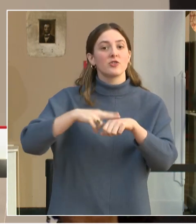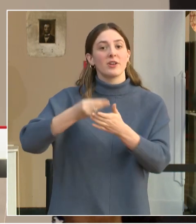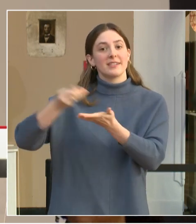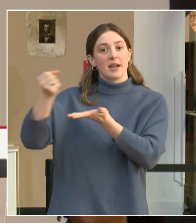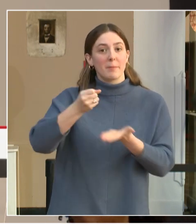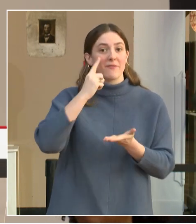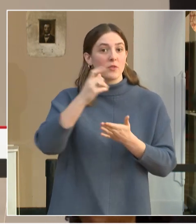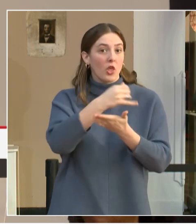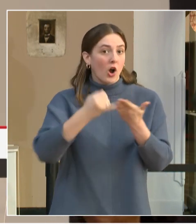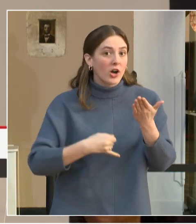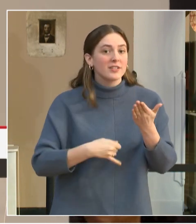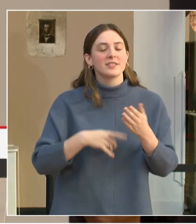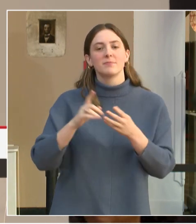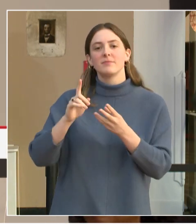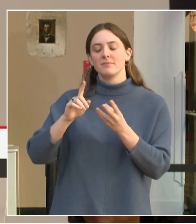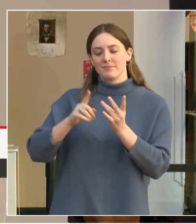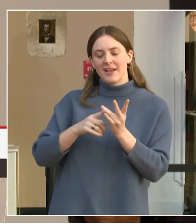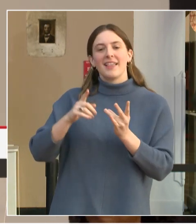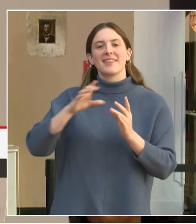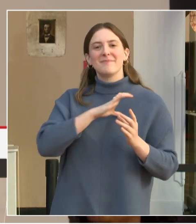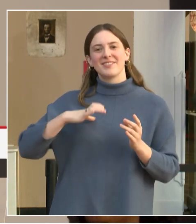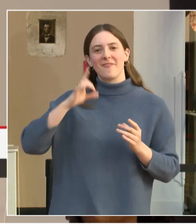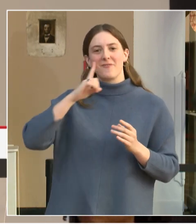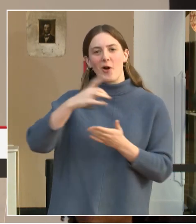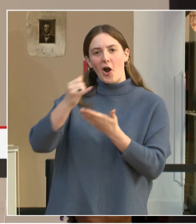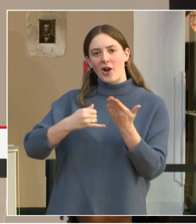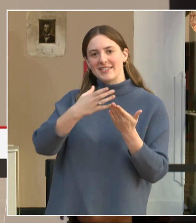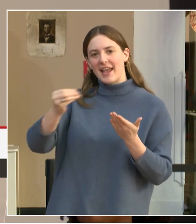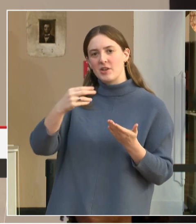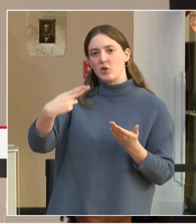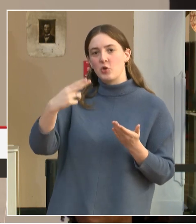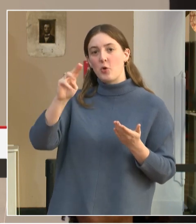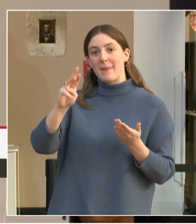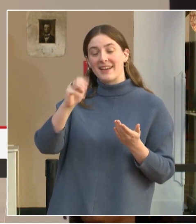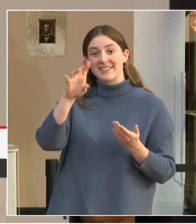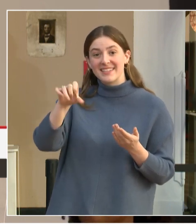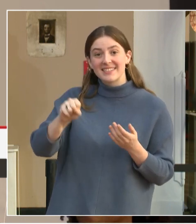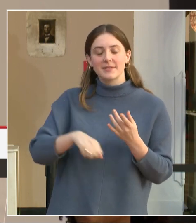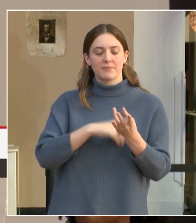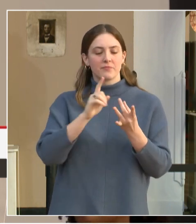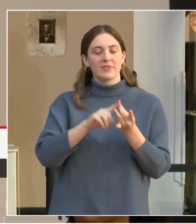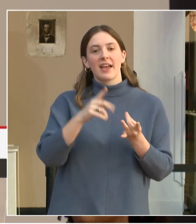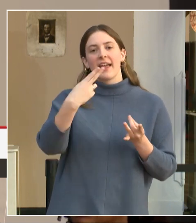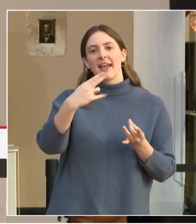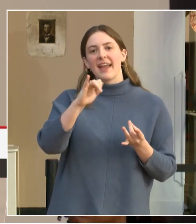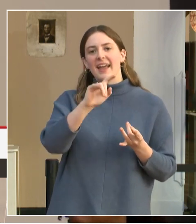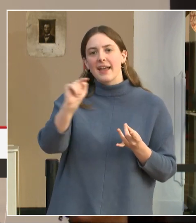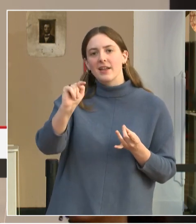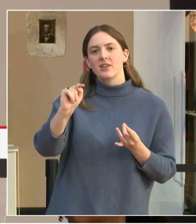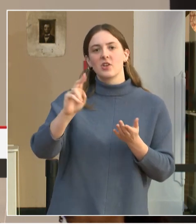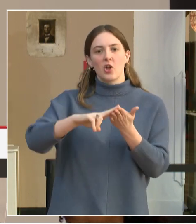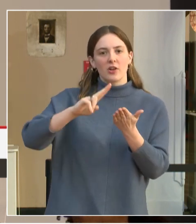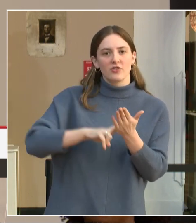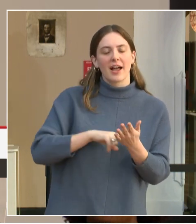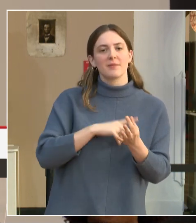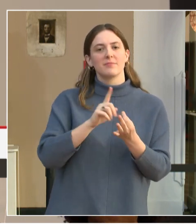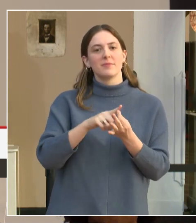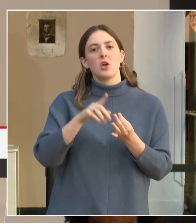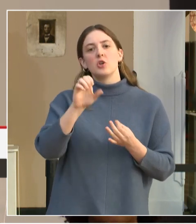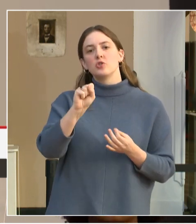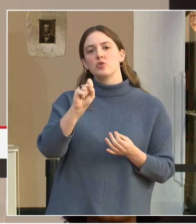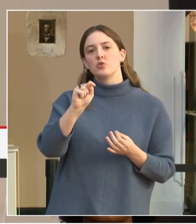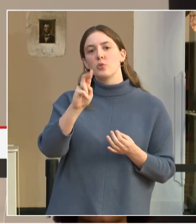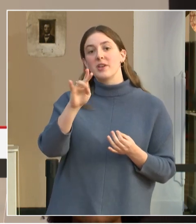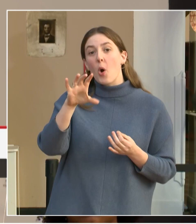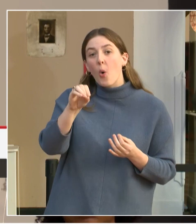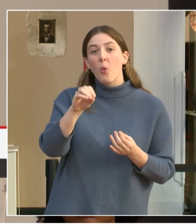on Arts and Humanities, Events DC, HIT Contracting, National Association of Home Builders, Studios Architecture, the Field Fund,